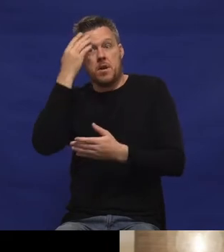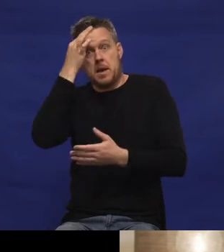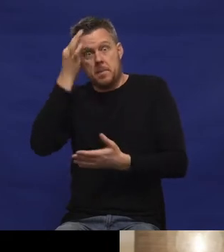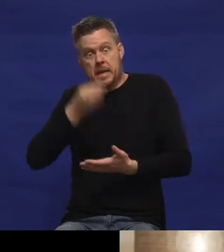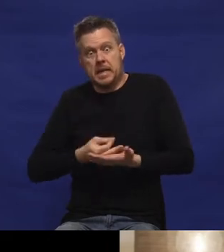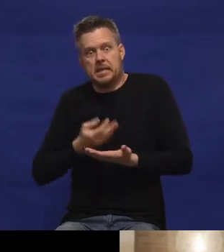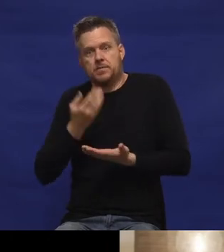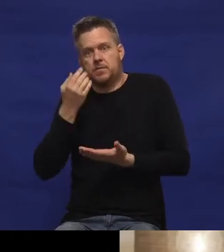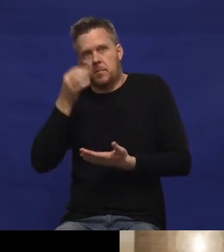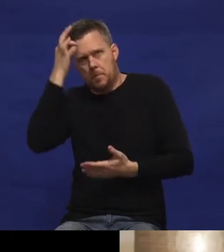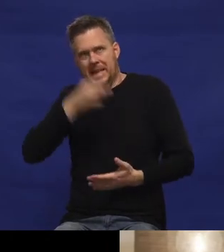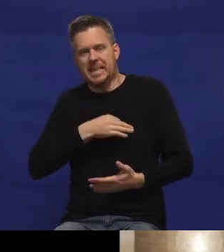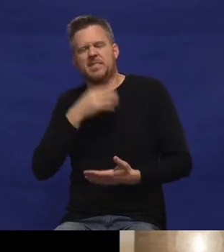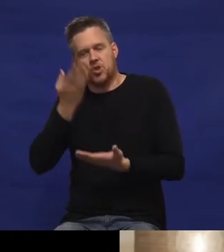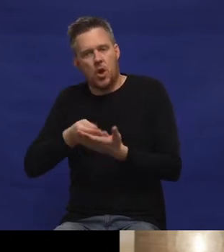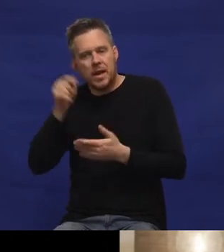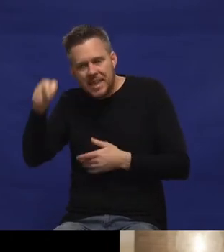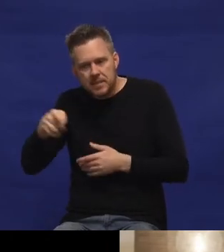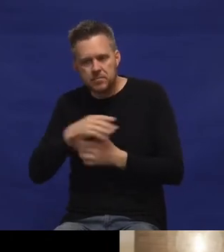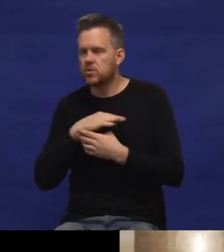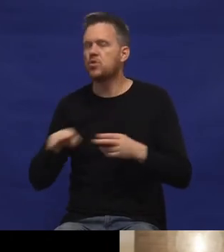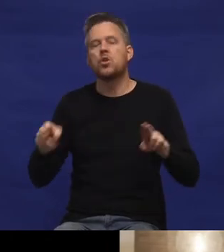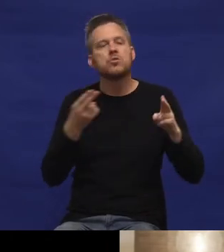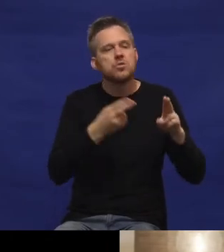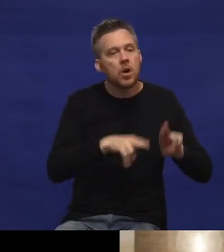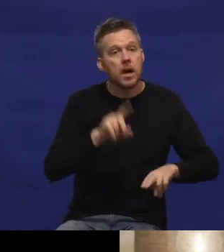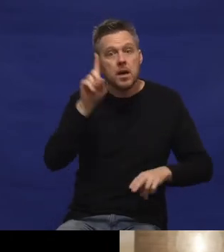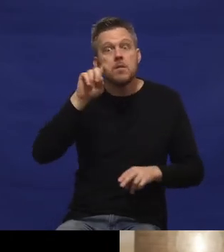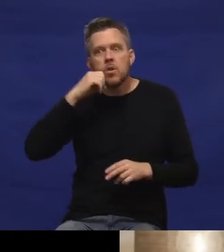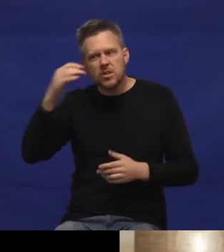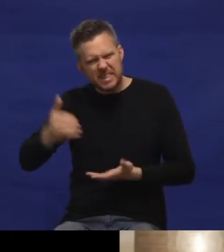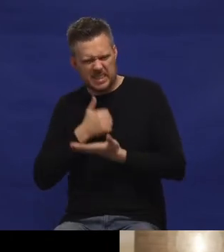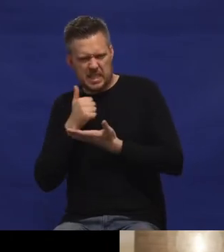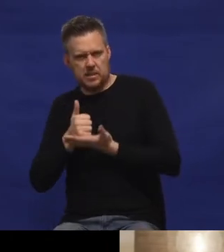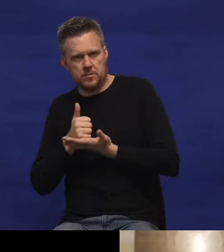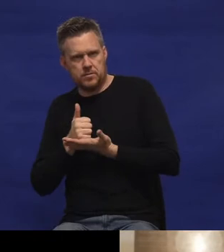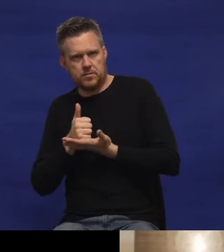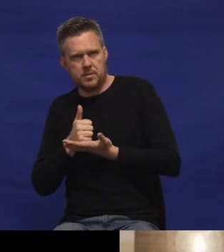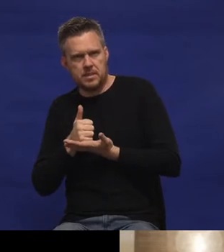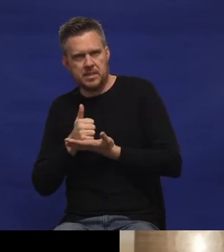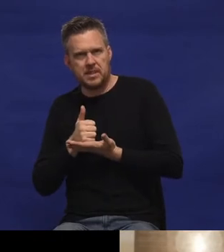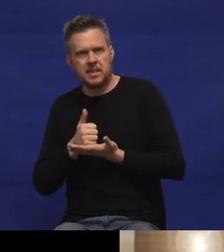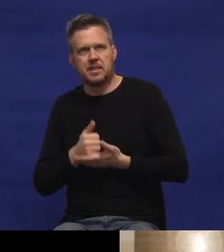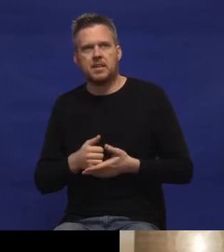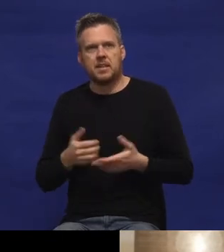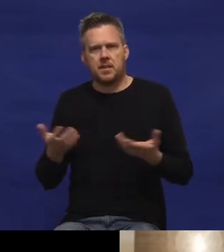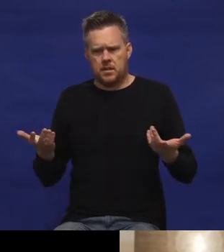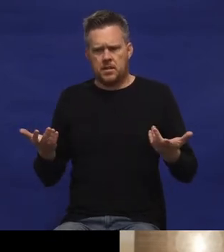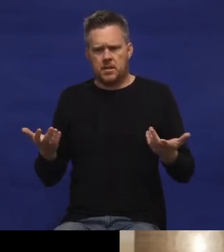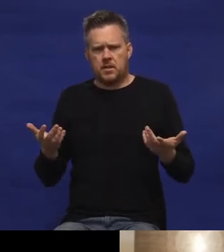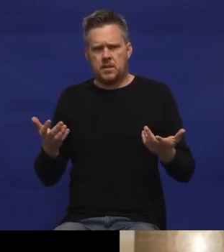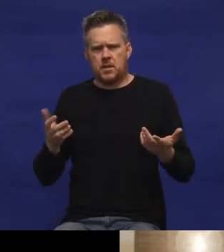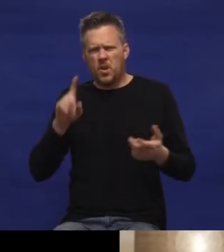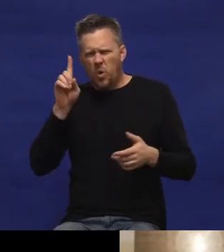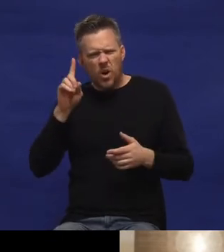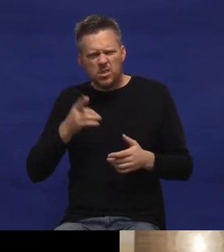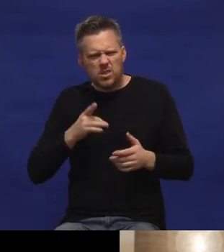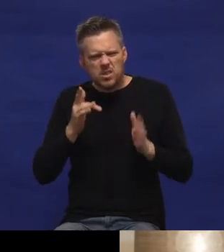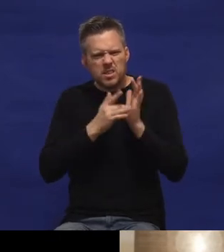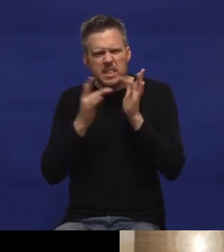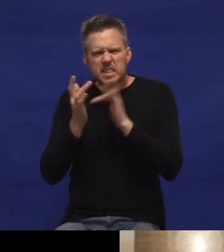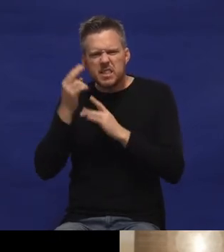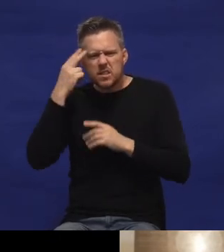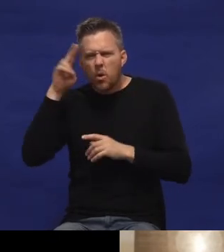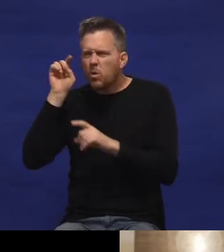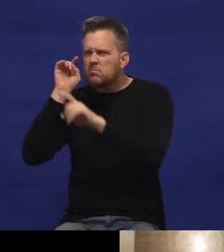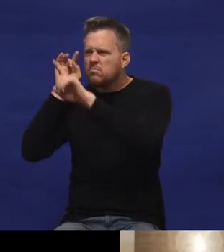him shall not perish, but shall be saved. Like, what is going on here? This sounds sacrilegious. What is Jesus